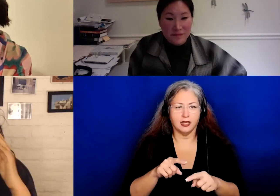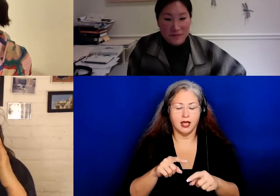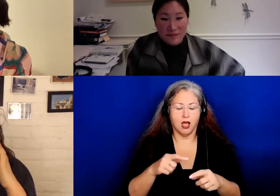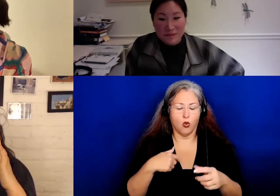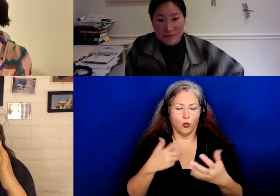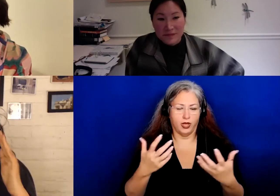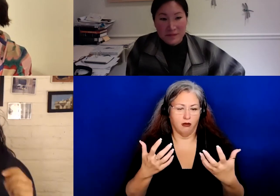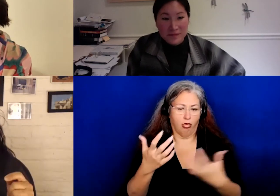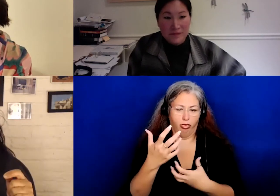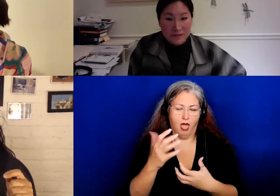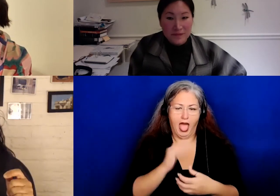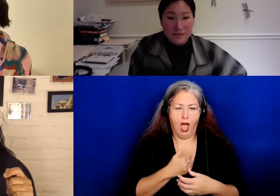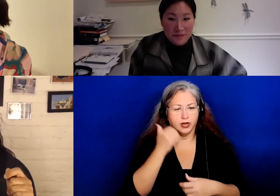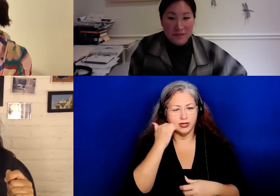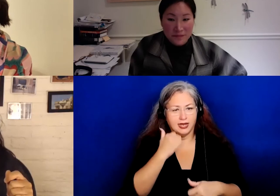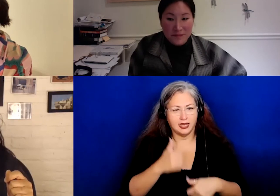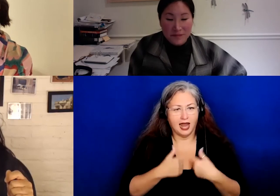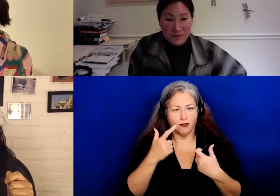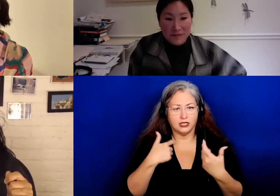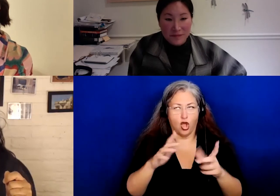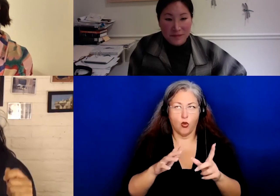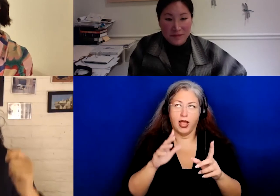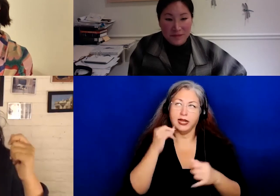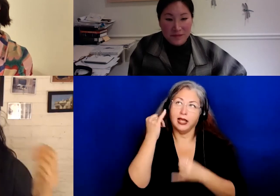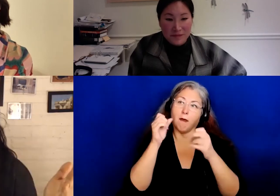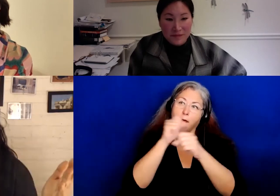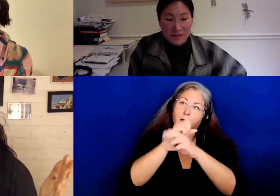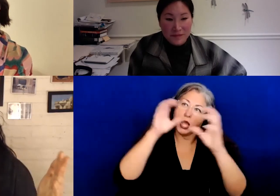desynchronizes the life that we're living, because we're already imagining like,